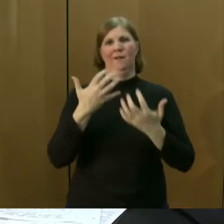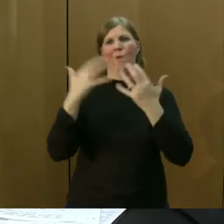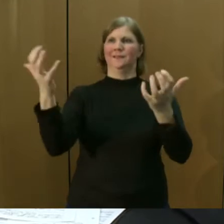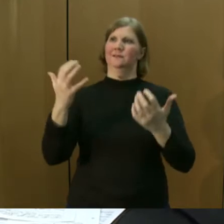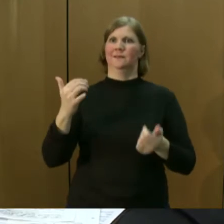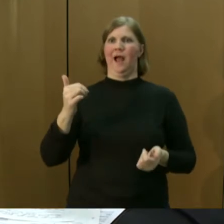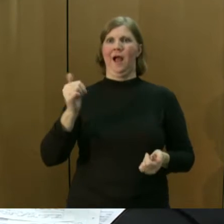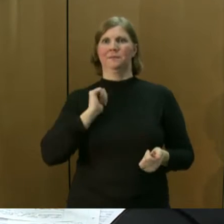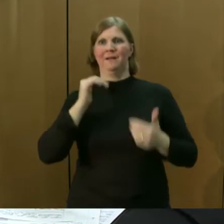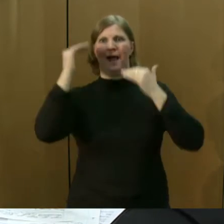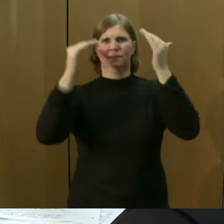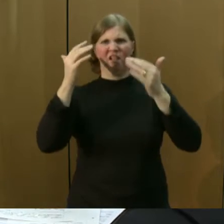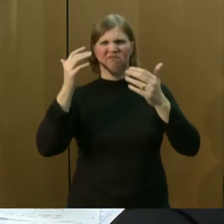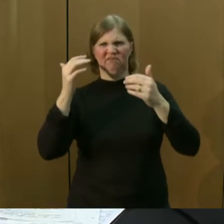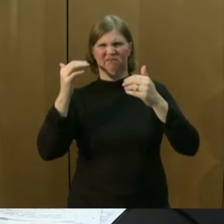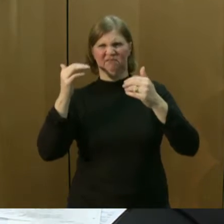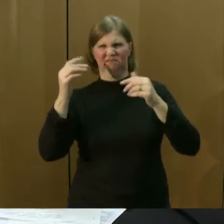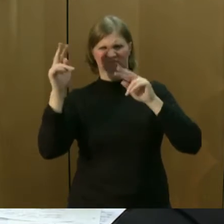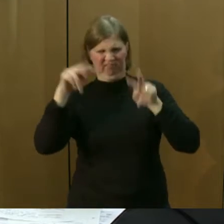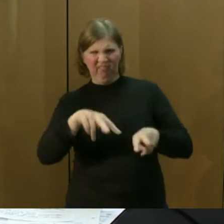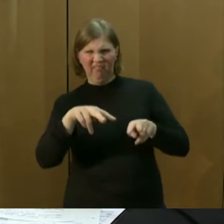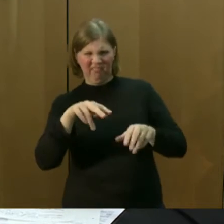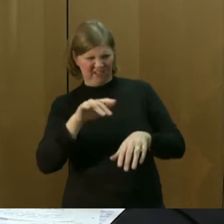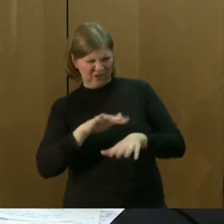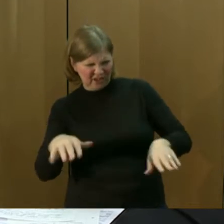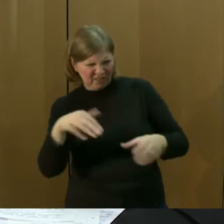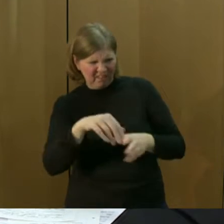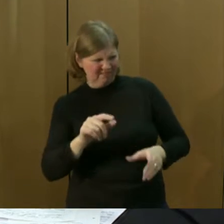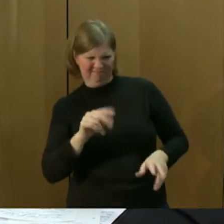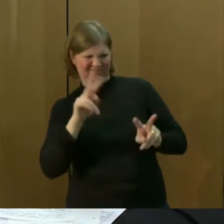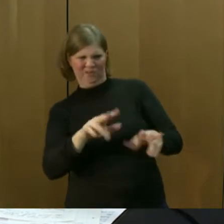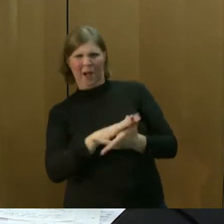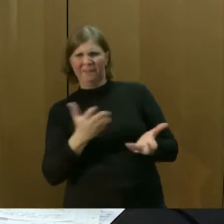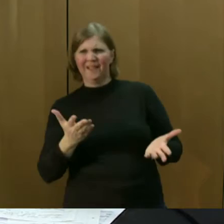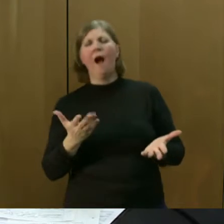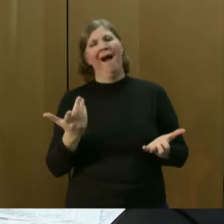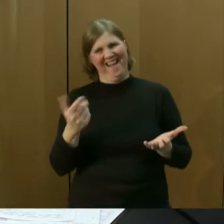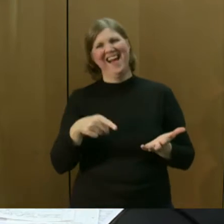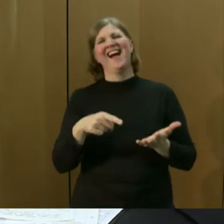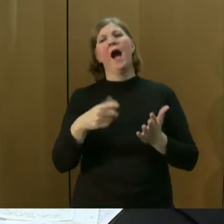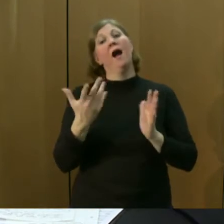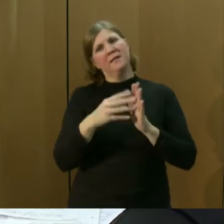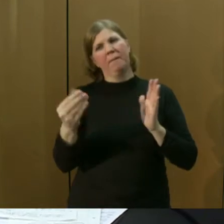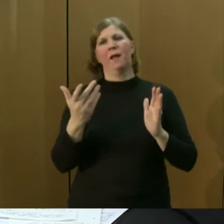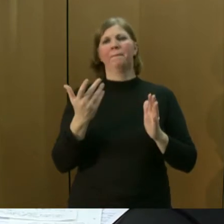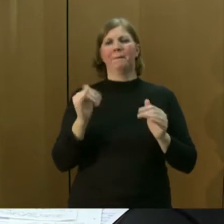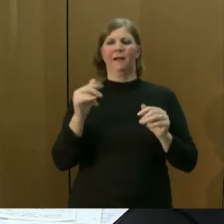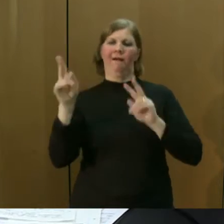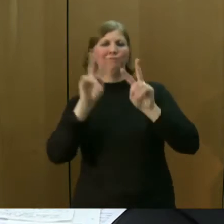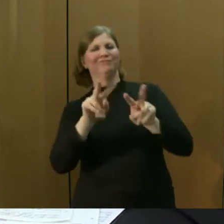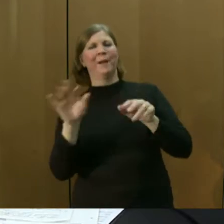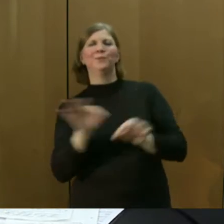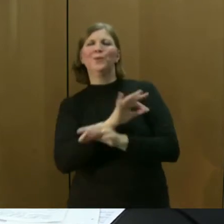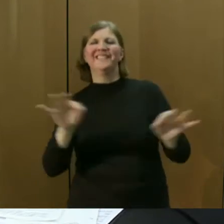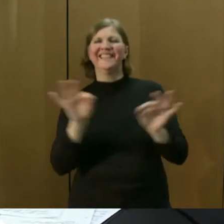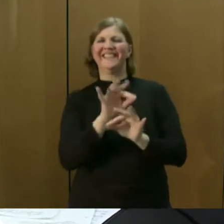It depends what the work is, but you know, if you're showing up to a musical and you're not advertising that it's a young person's performance, you might be expecting an adult professional cast,